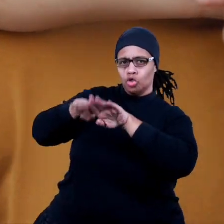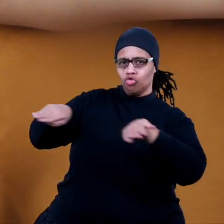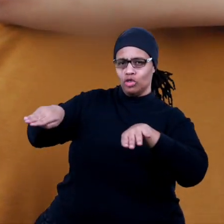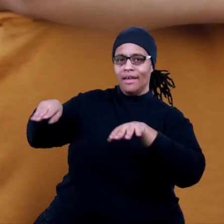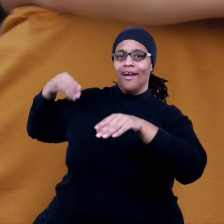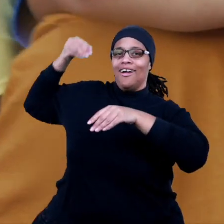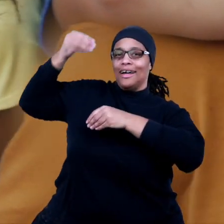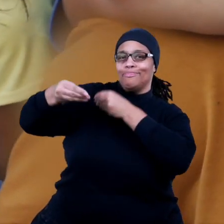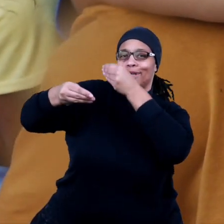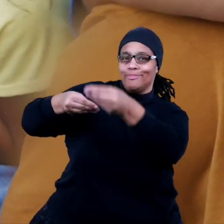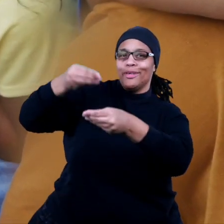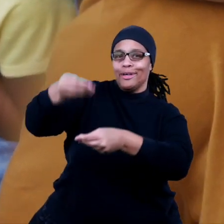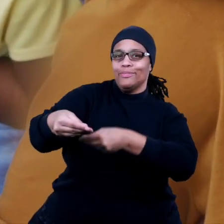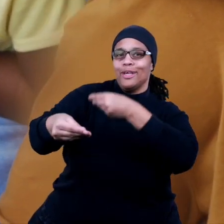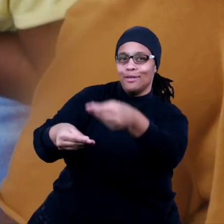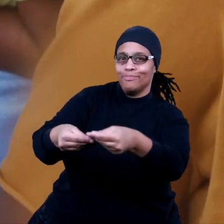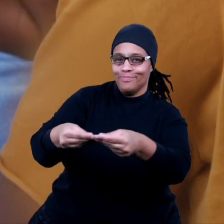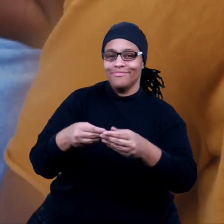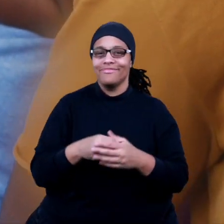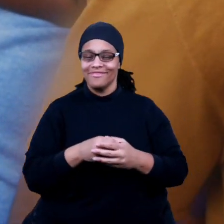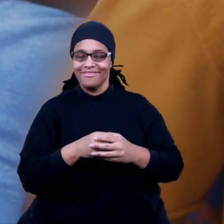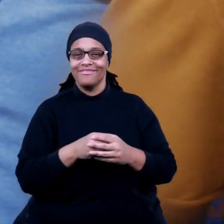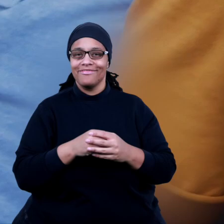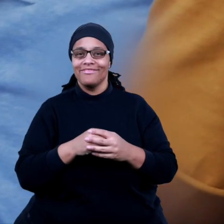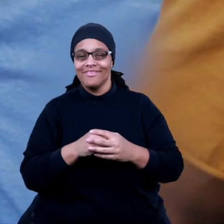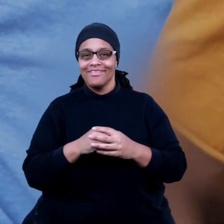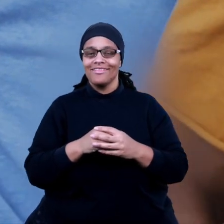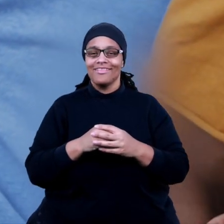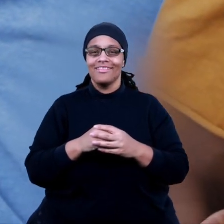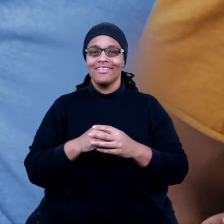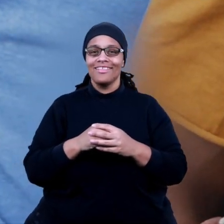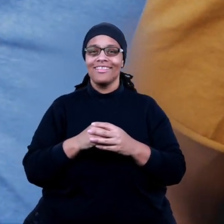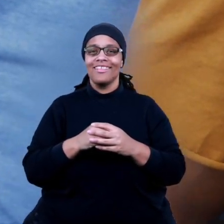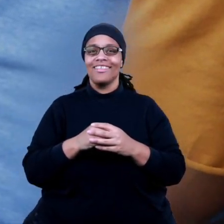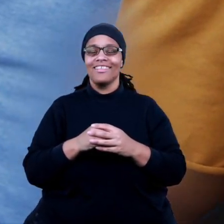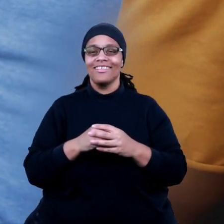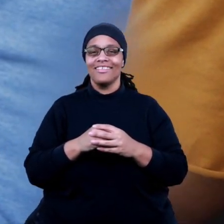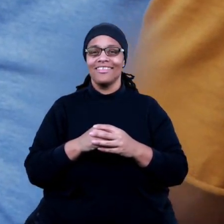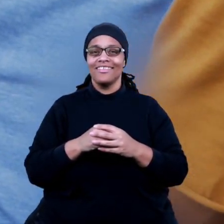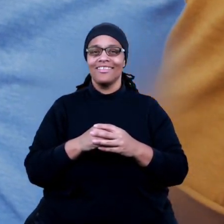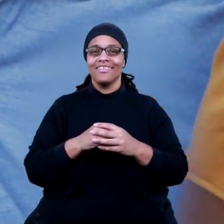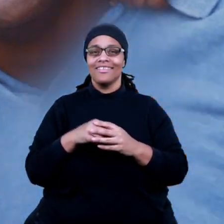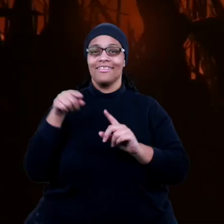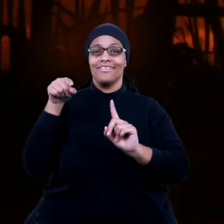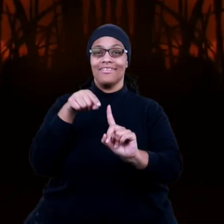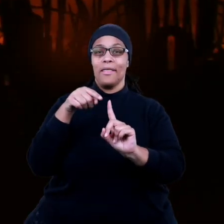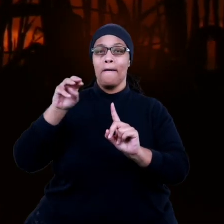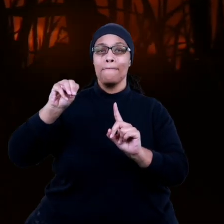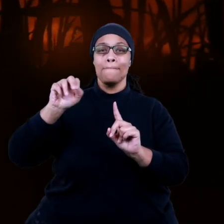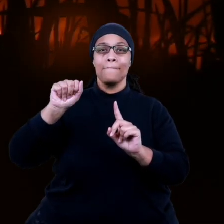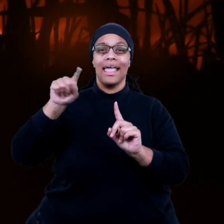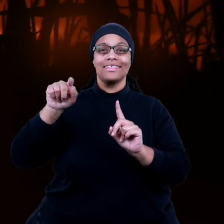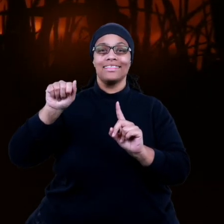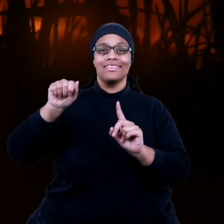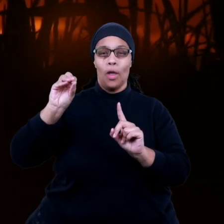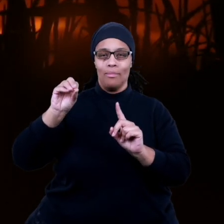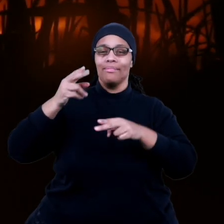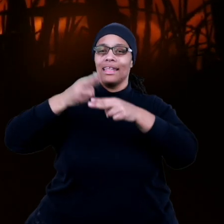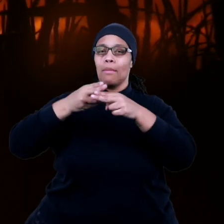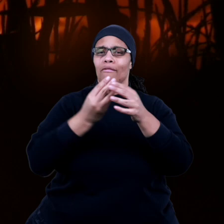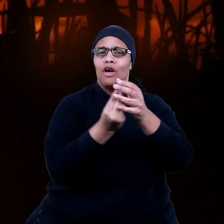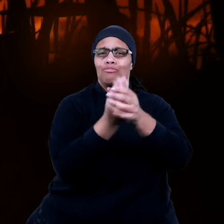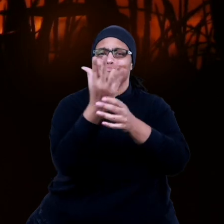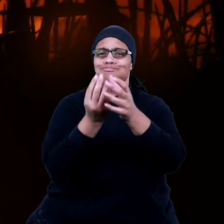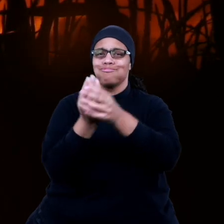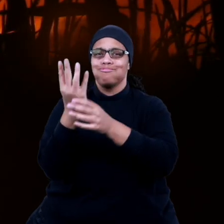the idea that through children, future hopes of each family come to pass. Mazao is the name